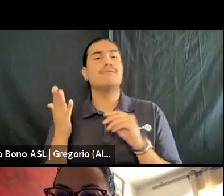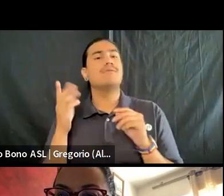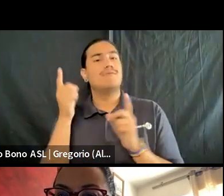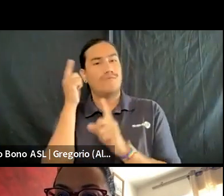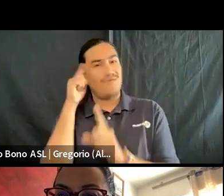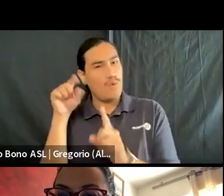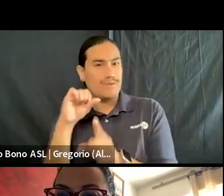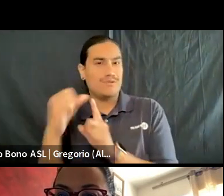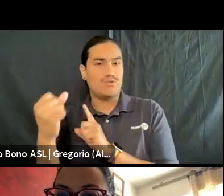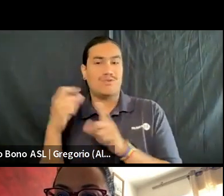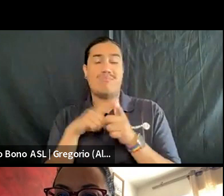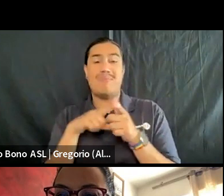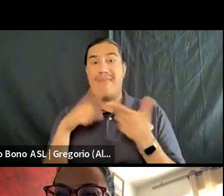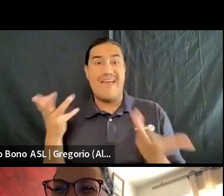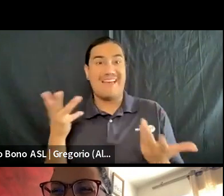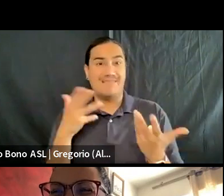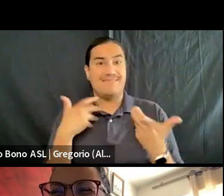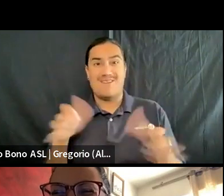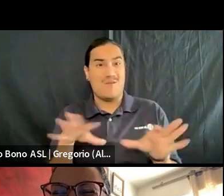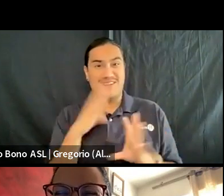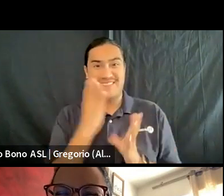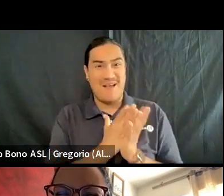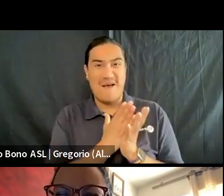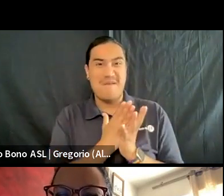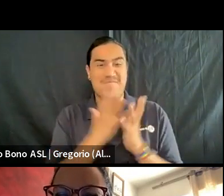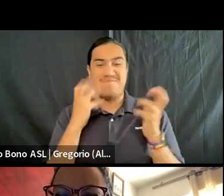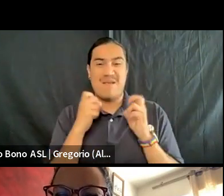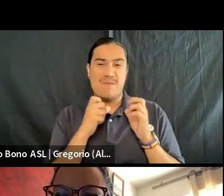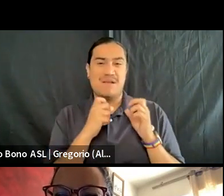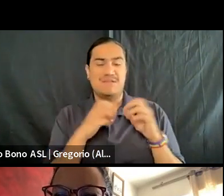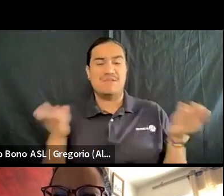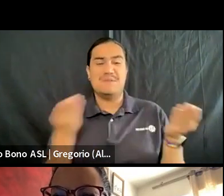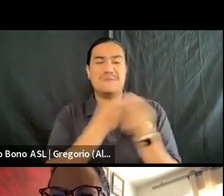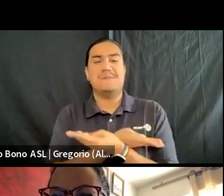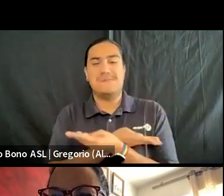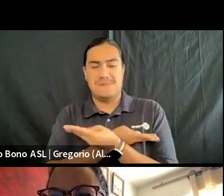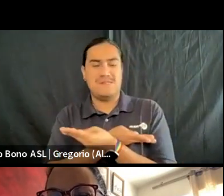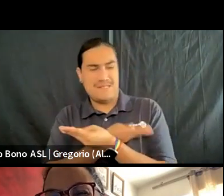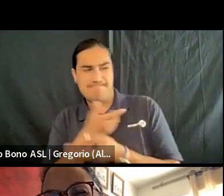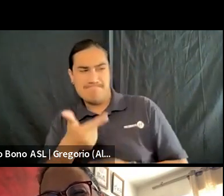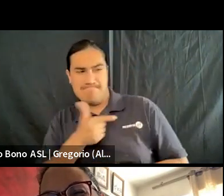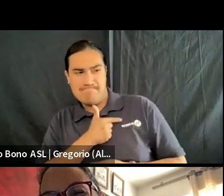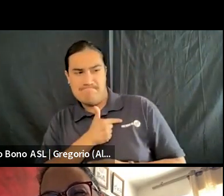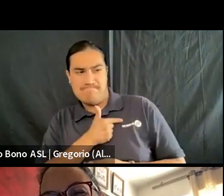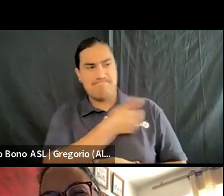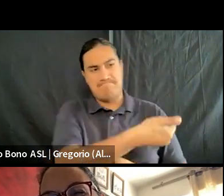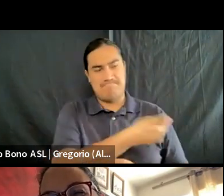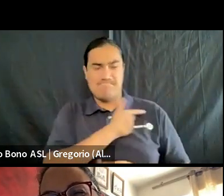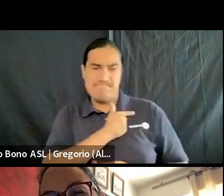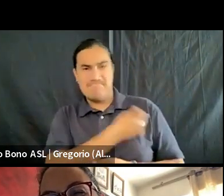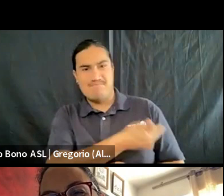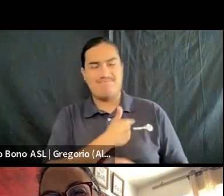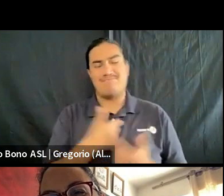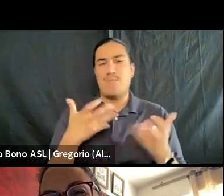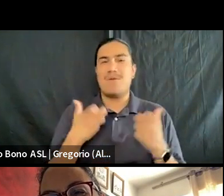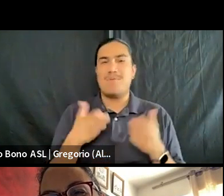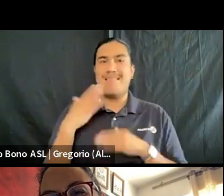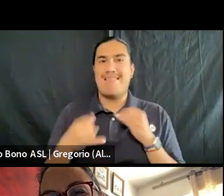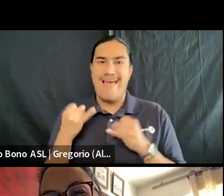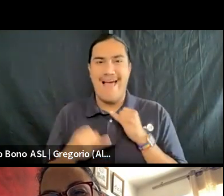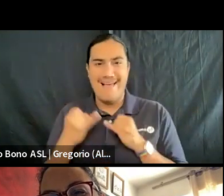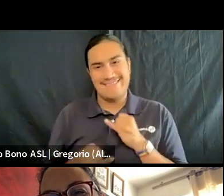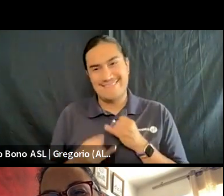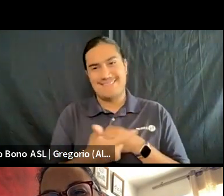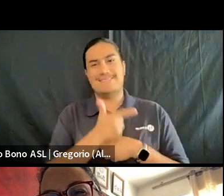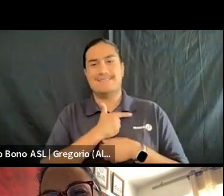they don't wanna stop writing. They wanna have the last word. You gotta use, the old weaknesses, I guess,